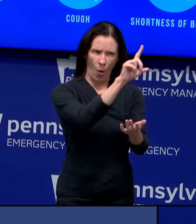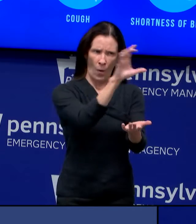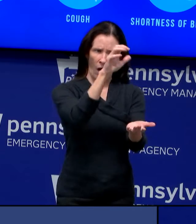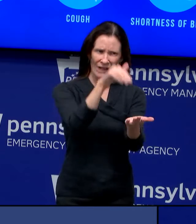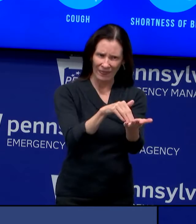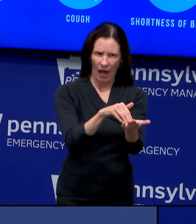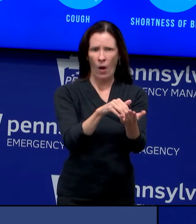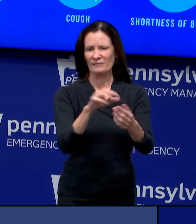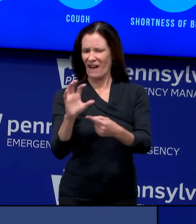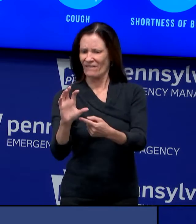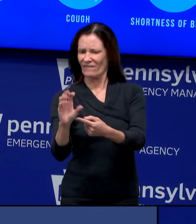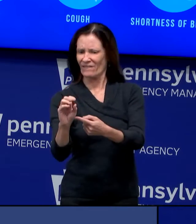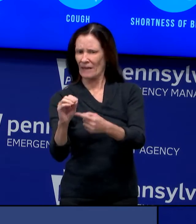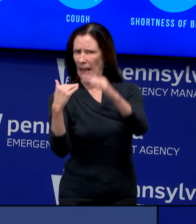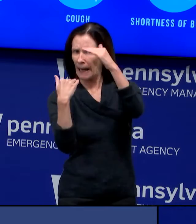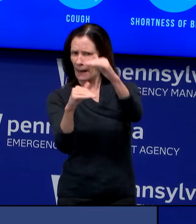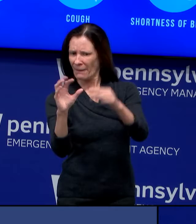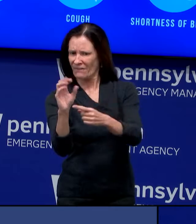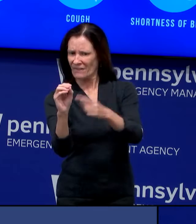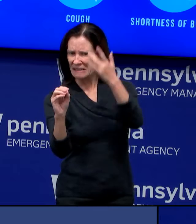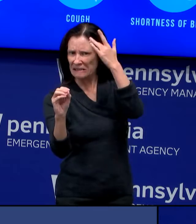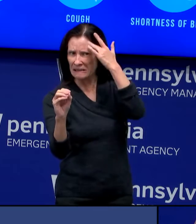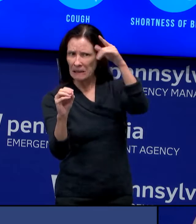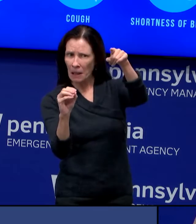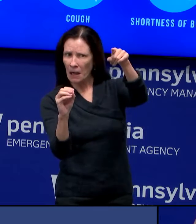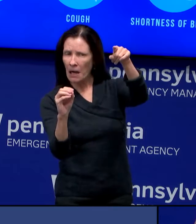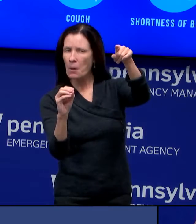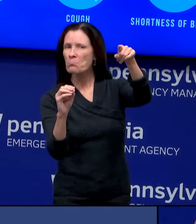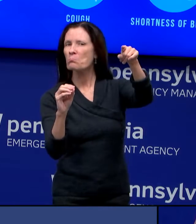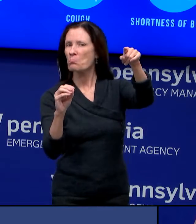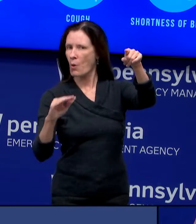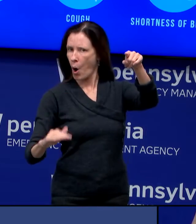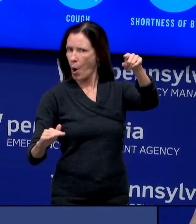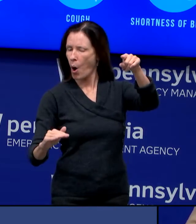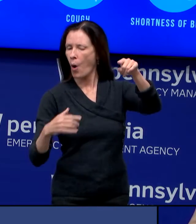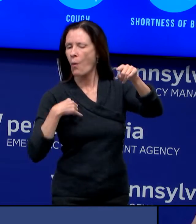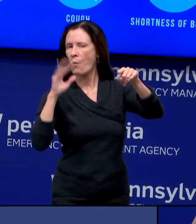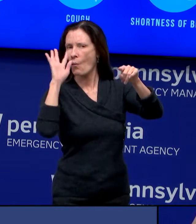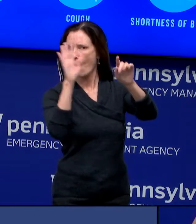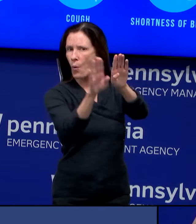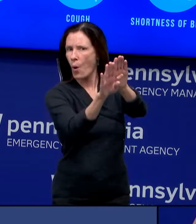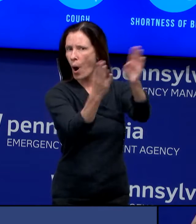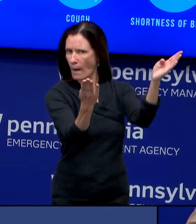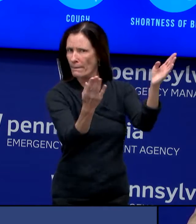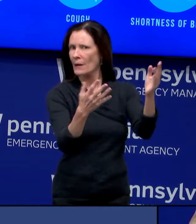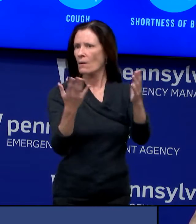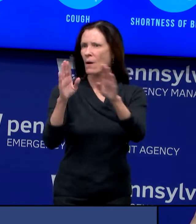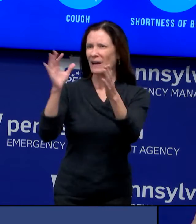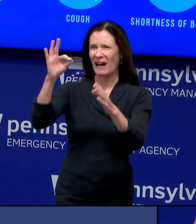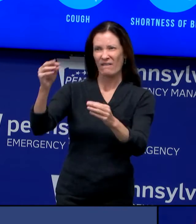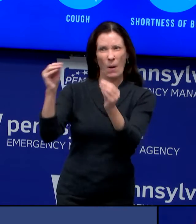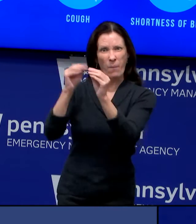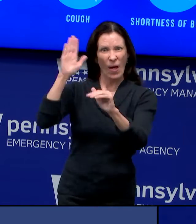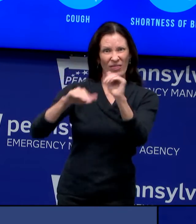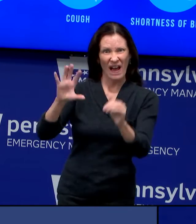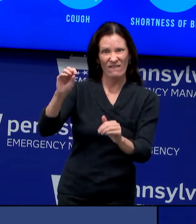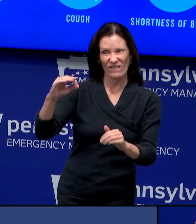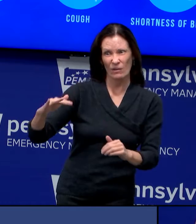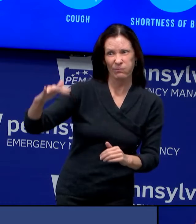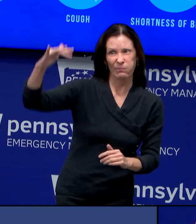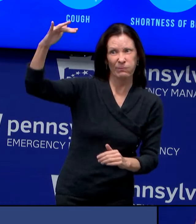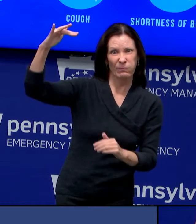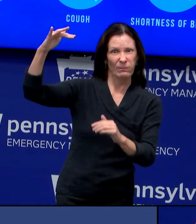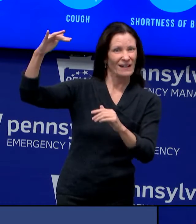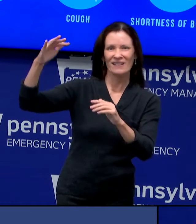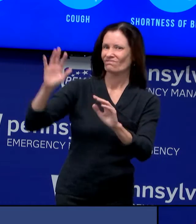50 cases per 1,000 residents metric. But this is just one metric, which will be combined with